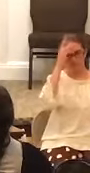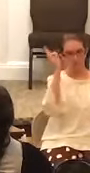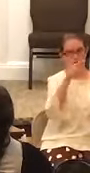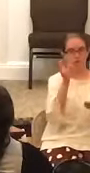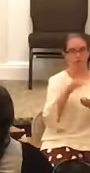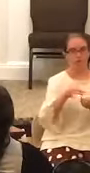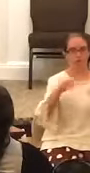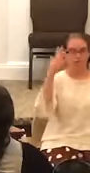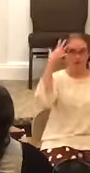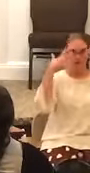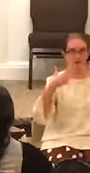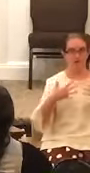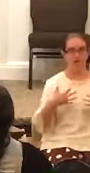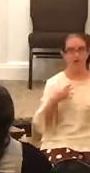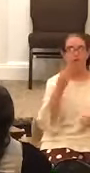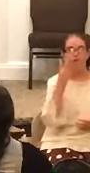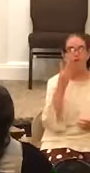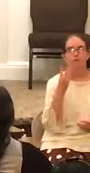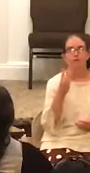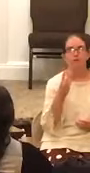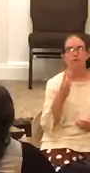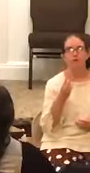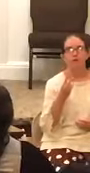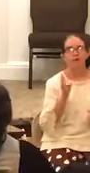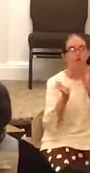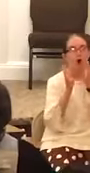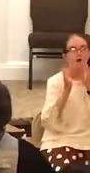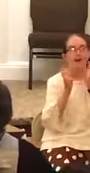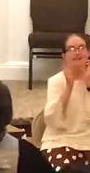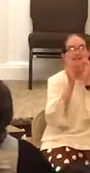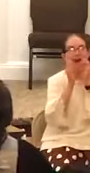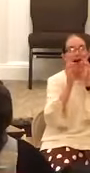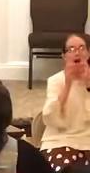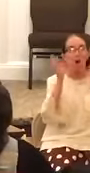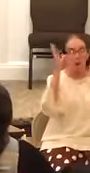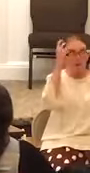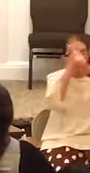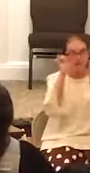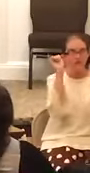Holy Ghost came on them, and look at this. They spake with tongues. Imagine that.